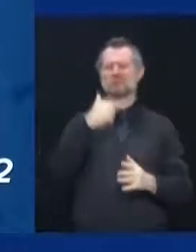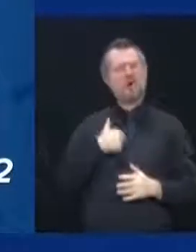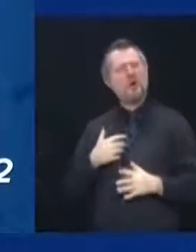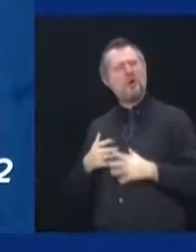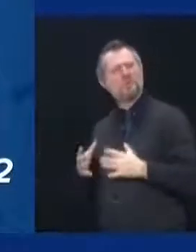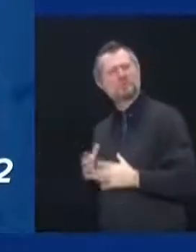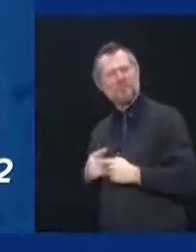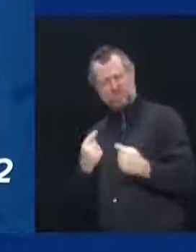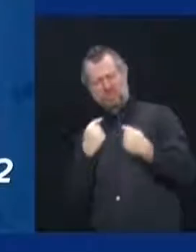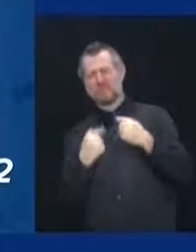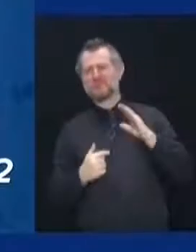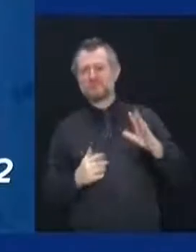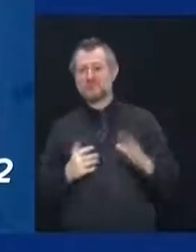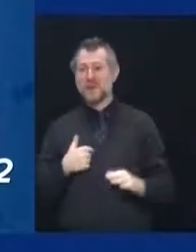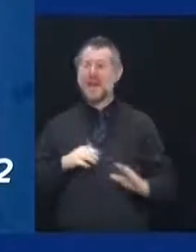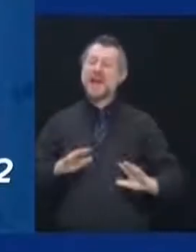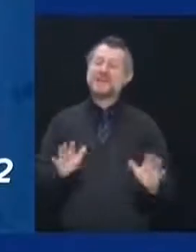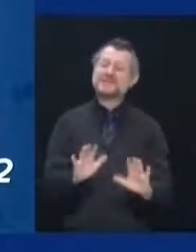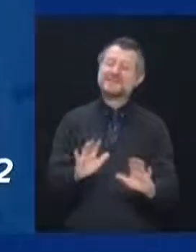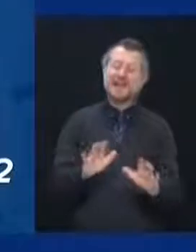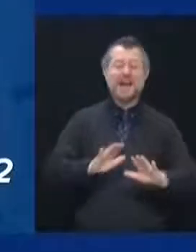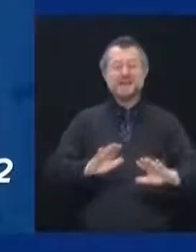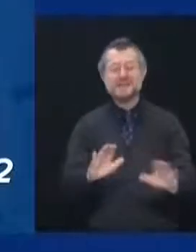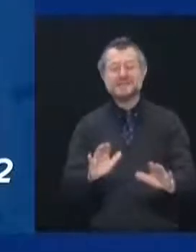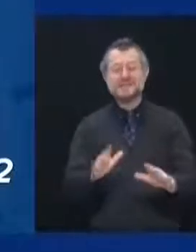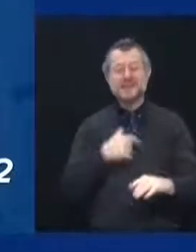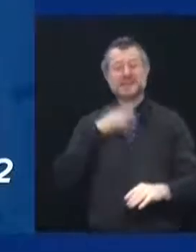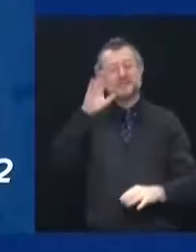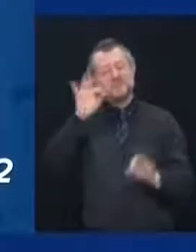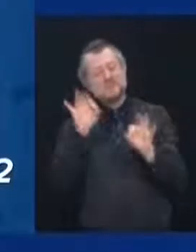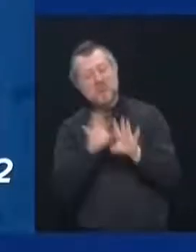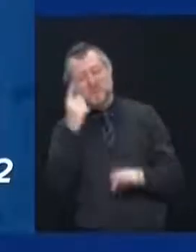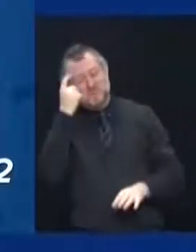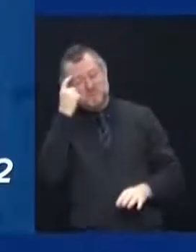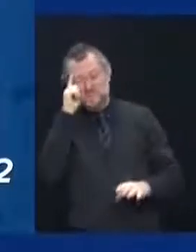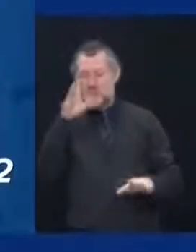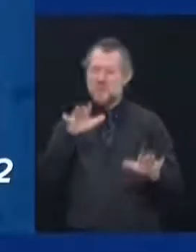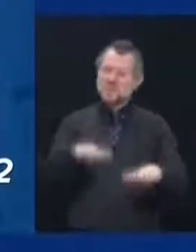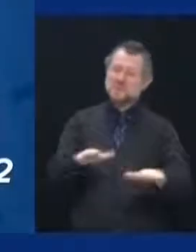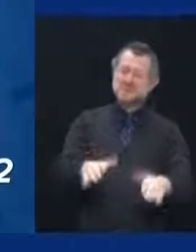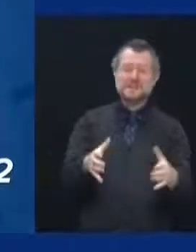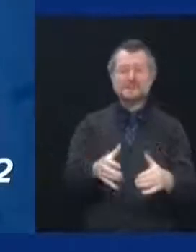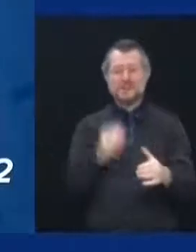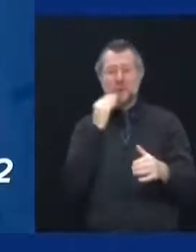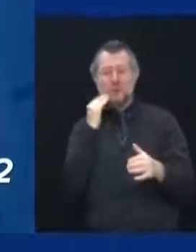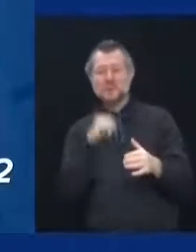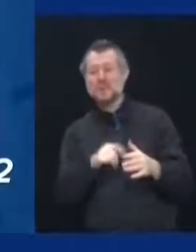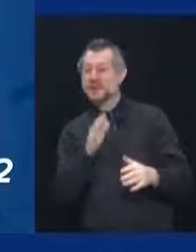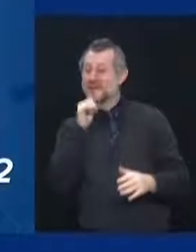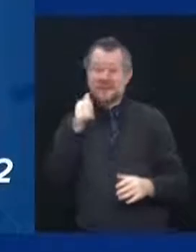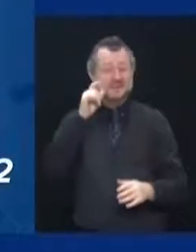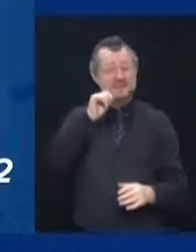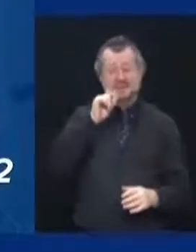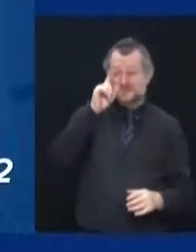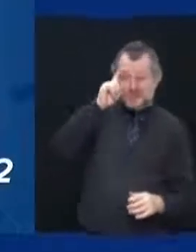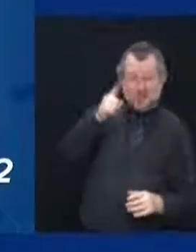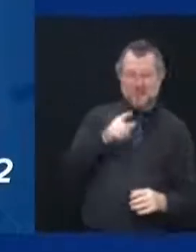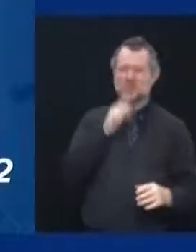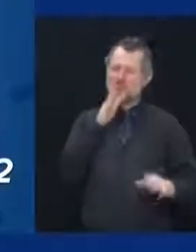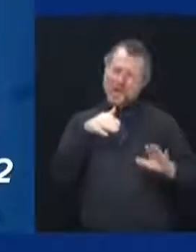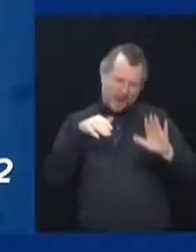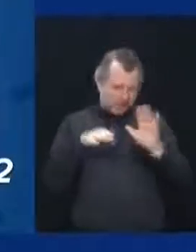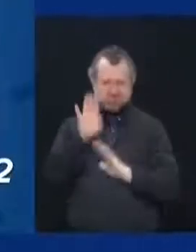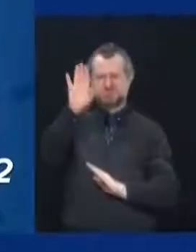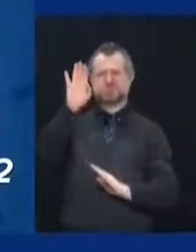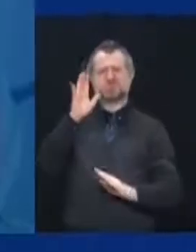kept saying anyway, I know, but celebrate smart, because we'll see an increase in the COVID transmission